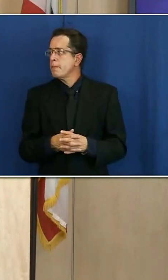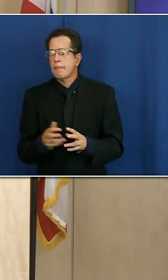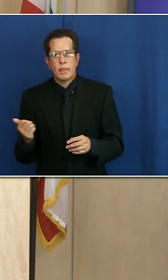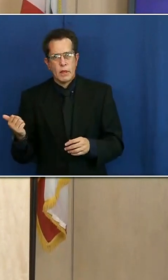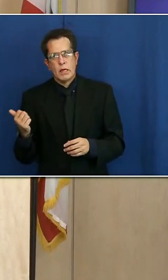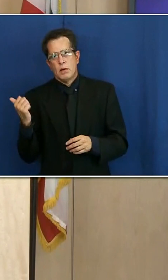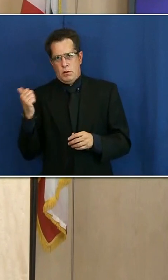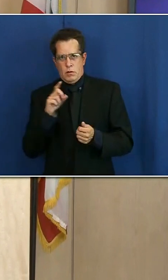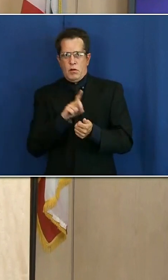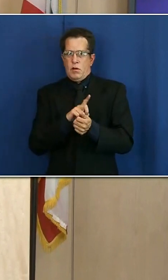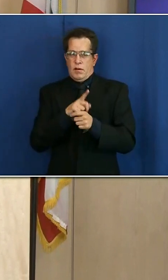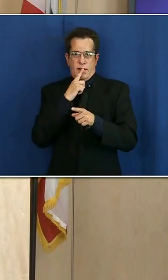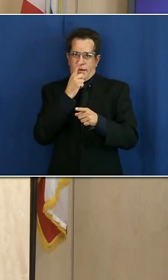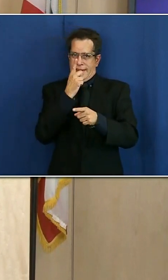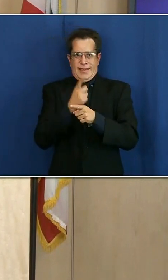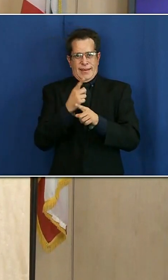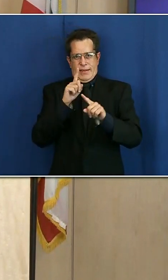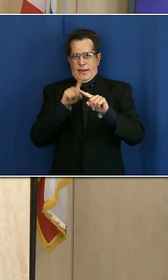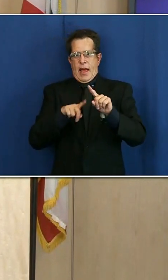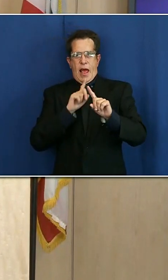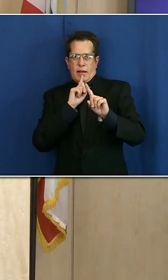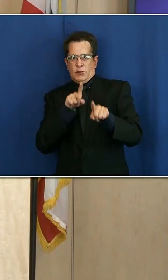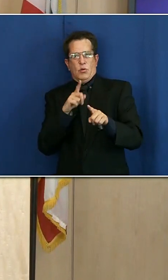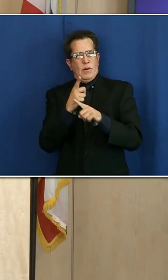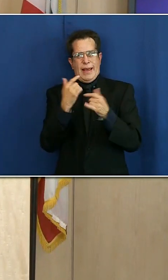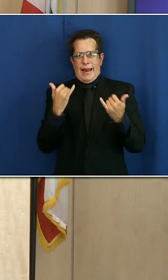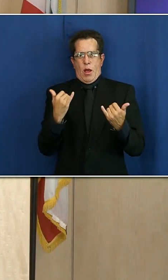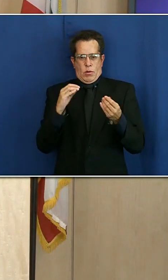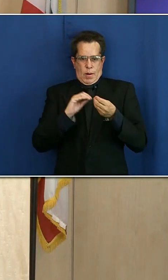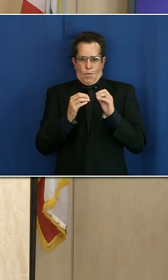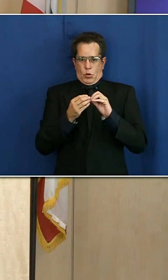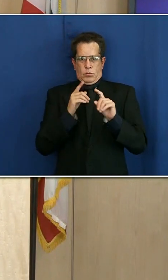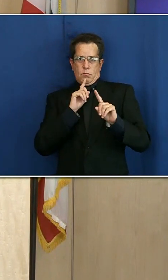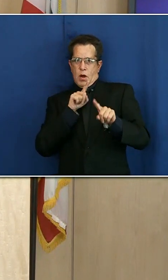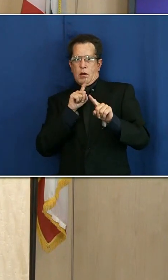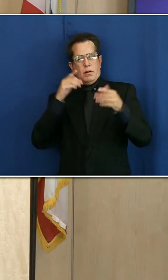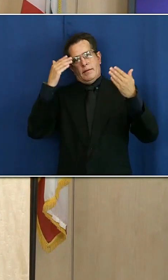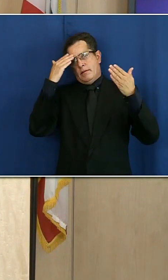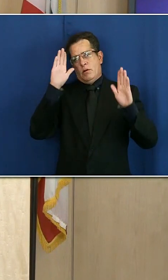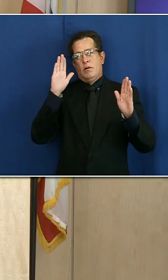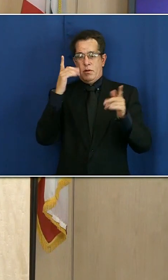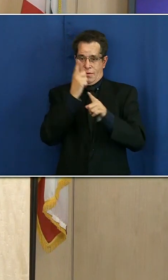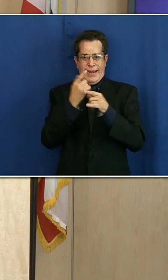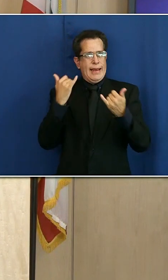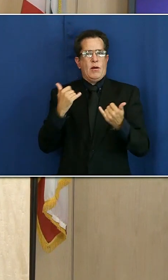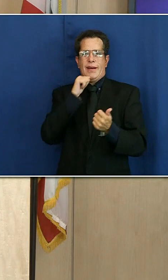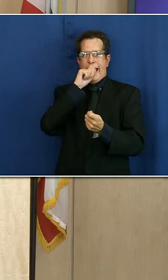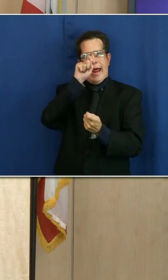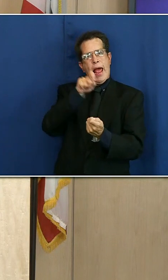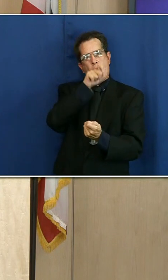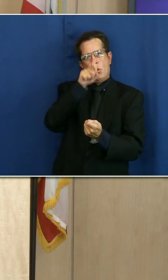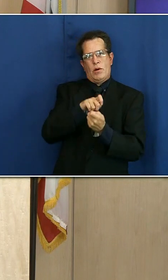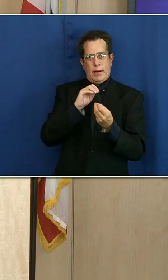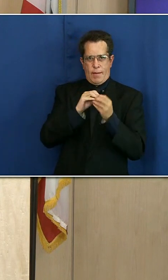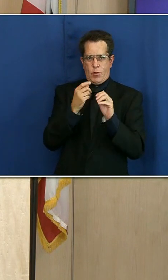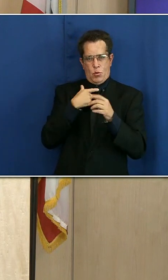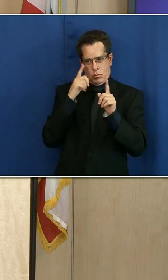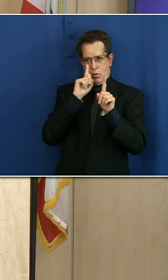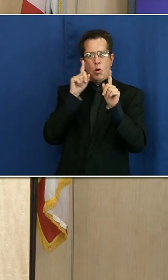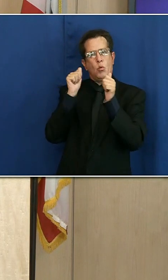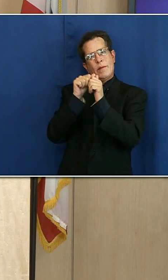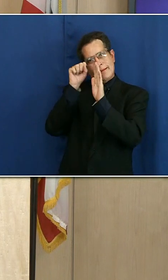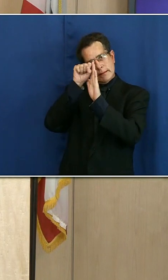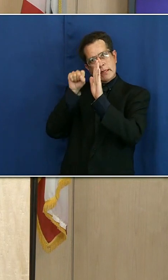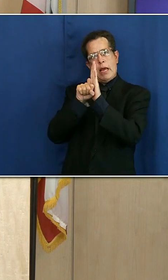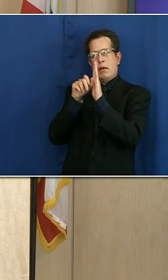It would be premature at this time to give any numbers. All we know is that our numbers are not accurate, and we are working with the state